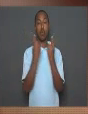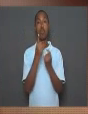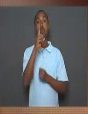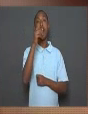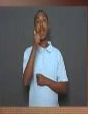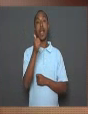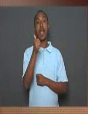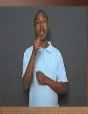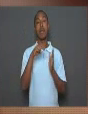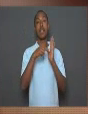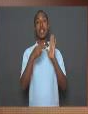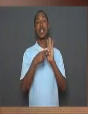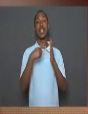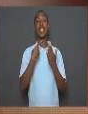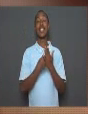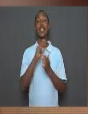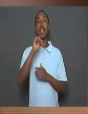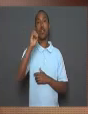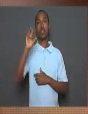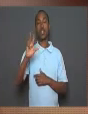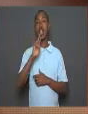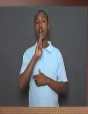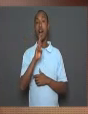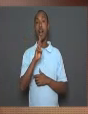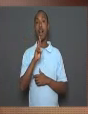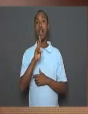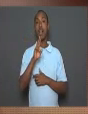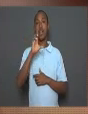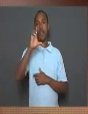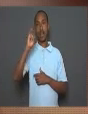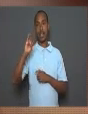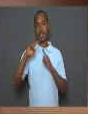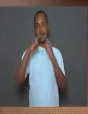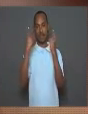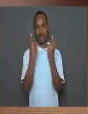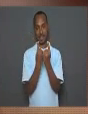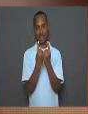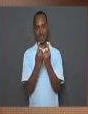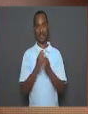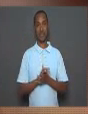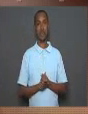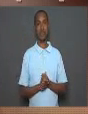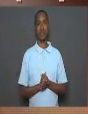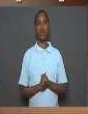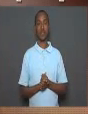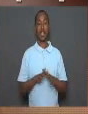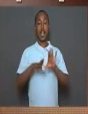Group 1A means that these nitrates are in the lithium family.